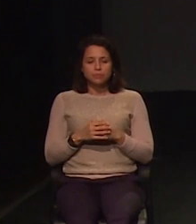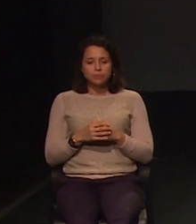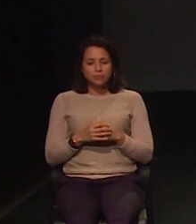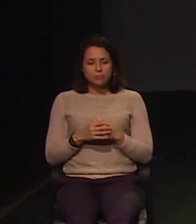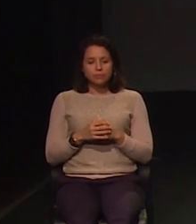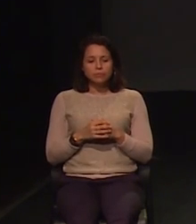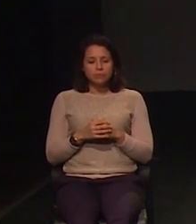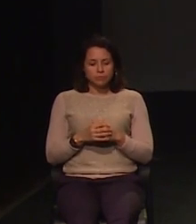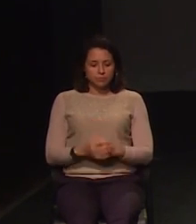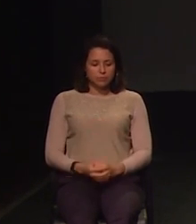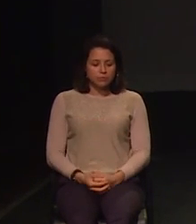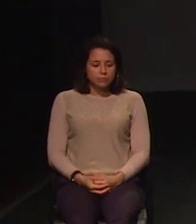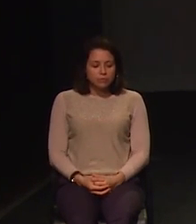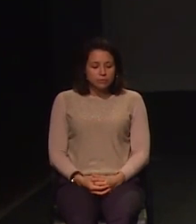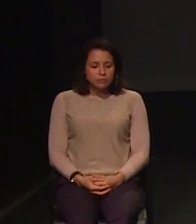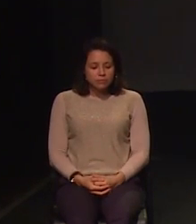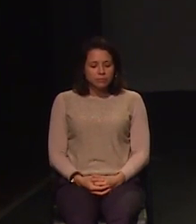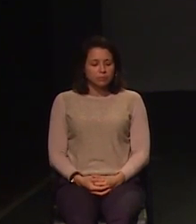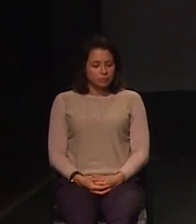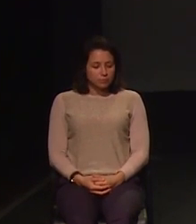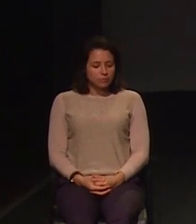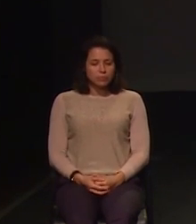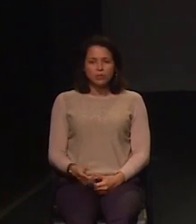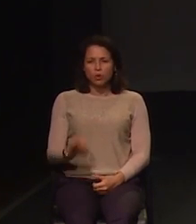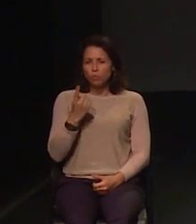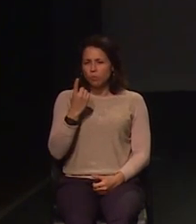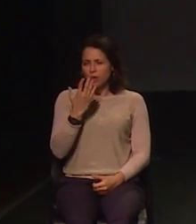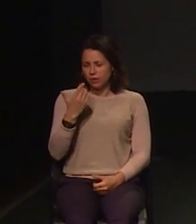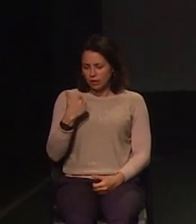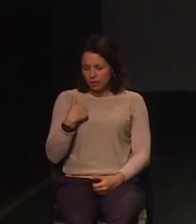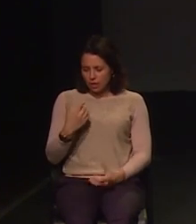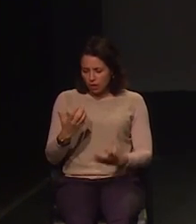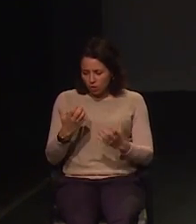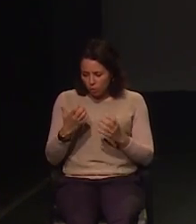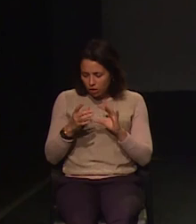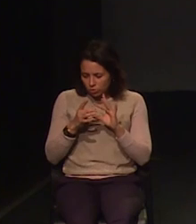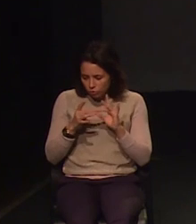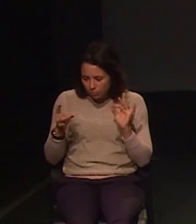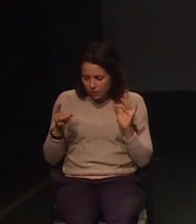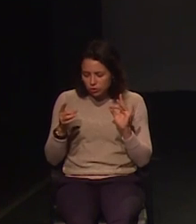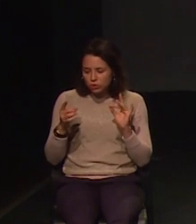one thing that happened when I came to the foundation.